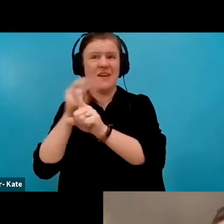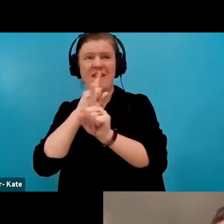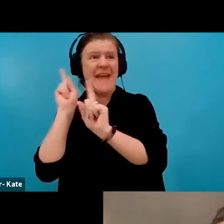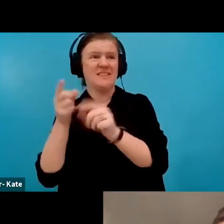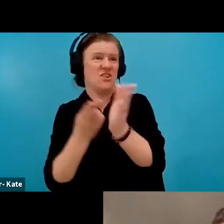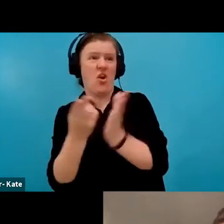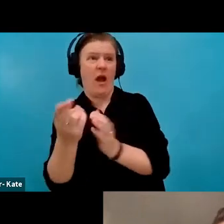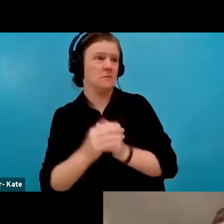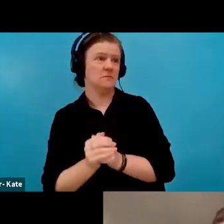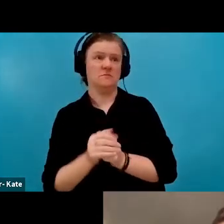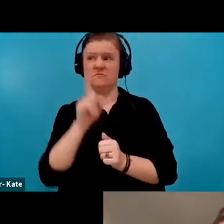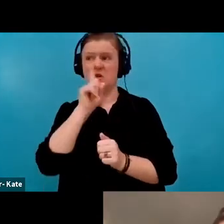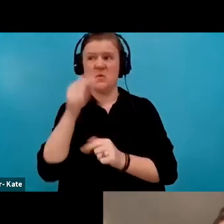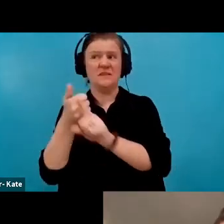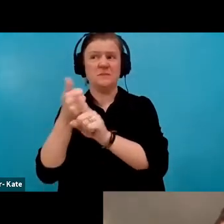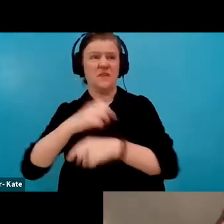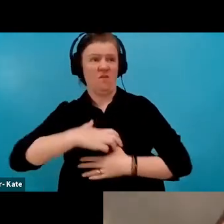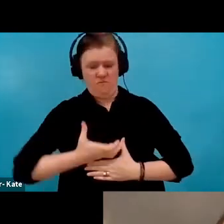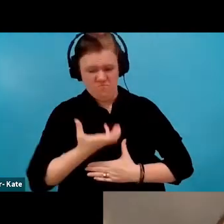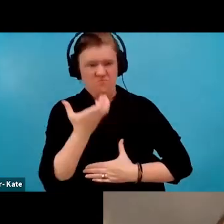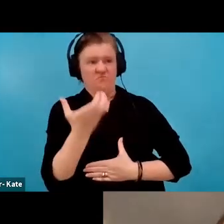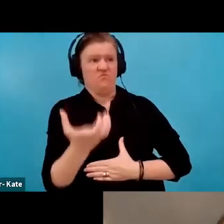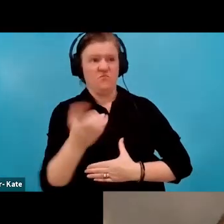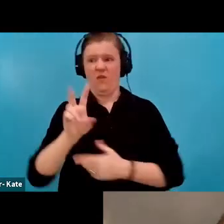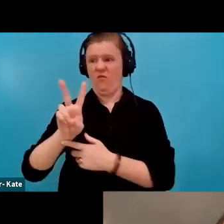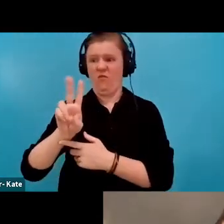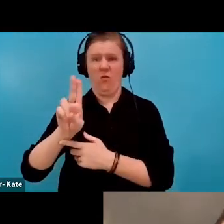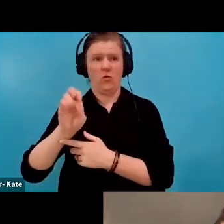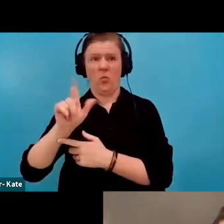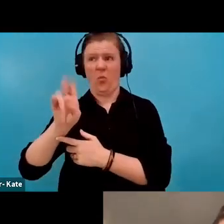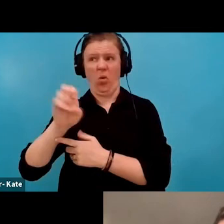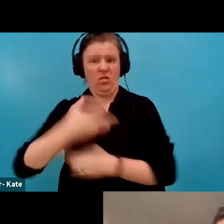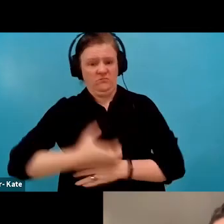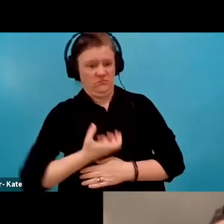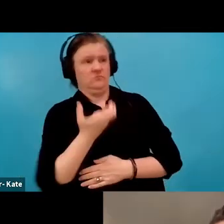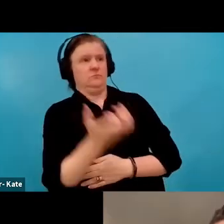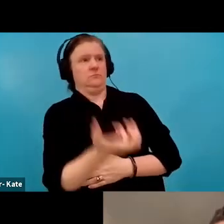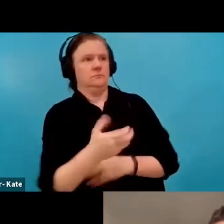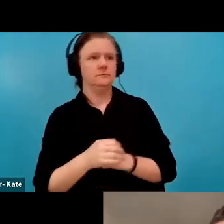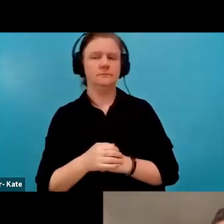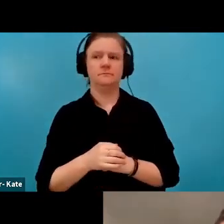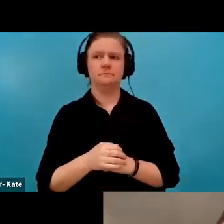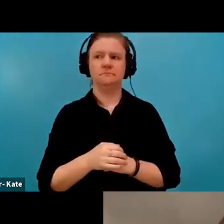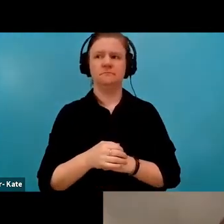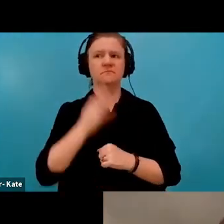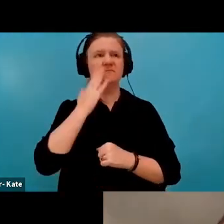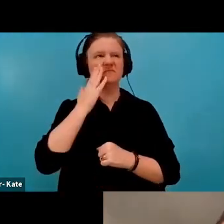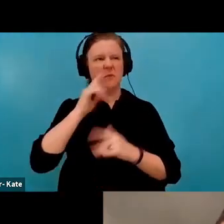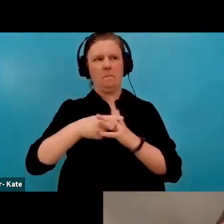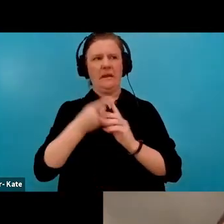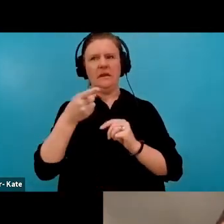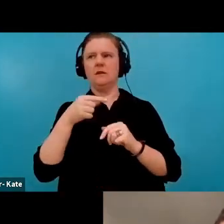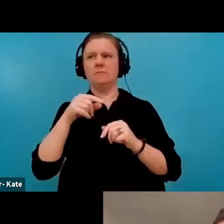really vulnerability of Corey when he's, you know, he like walks in one building early on in the film and he's like,